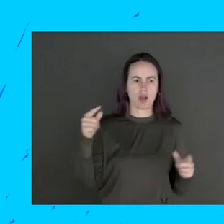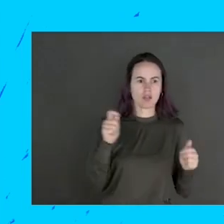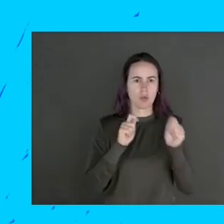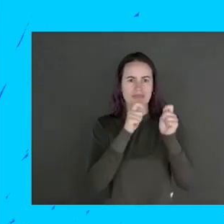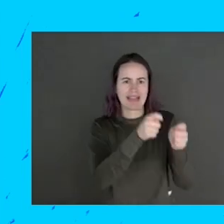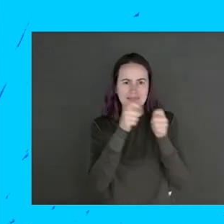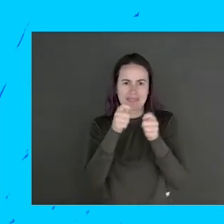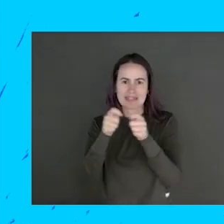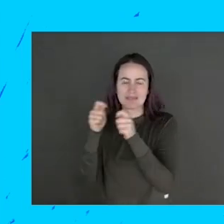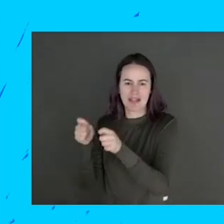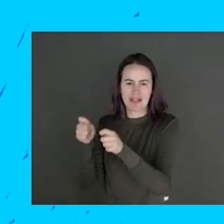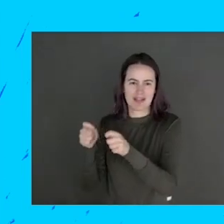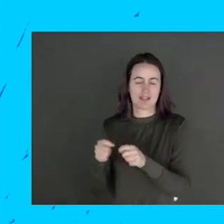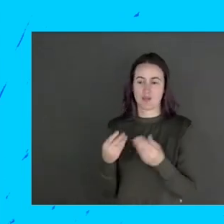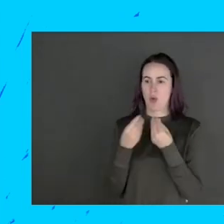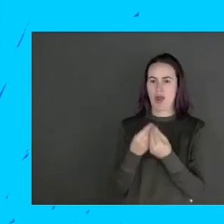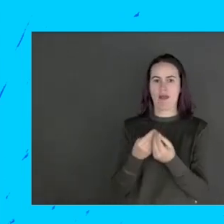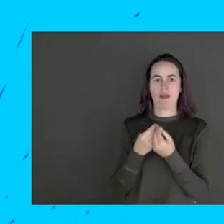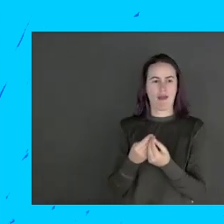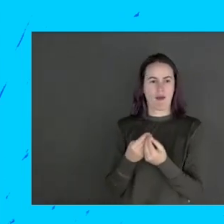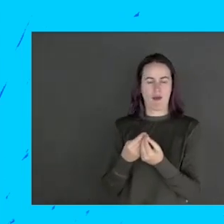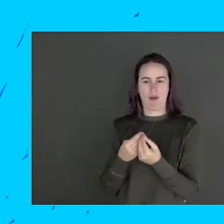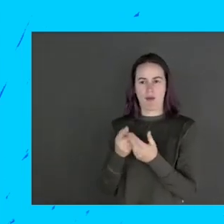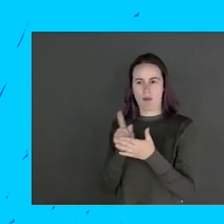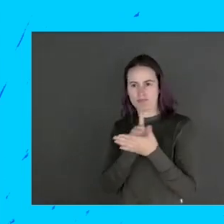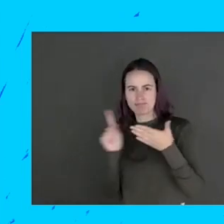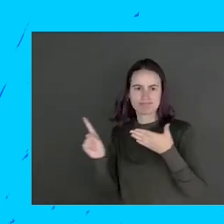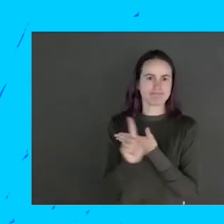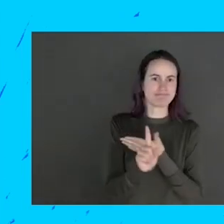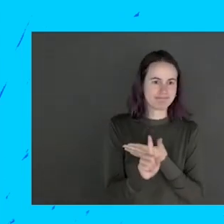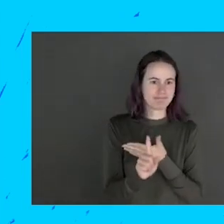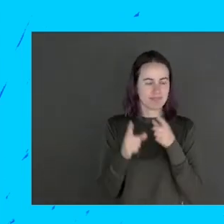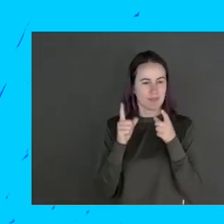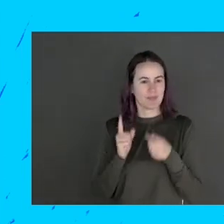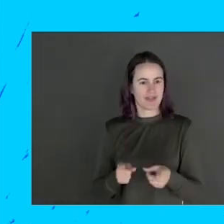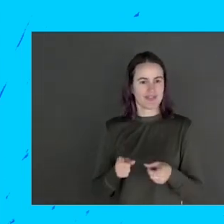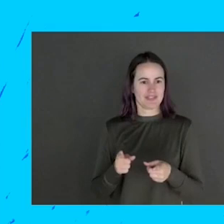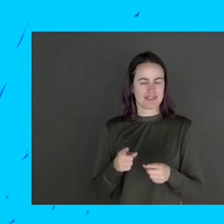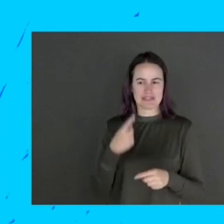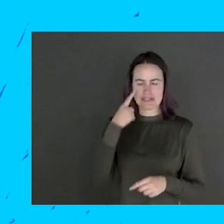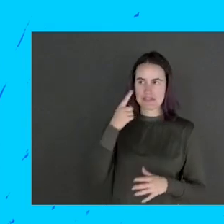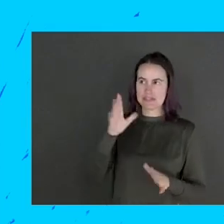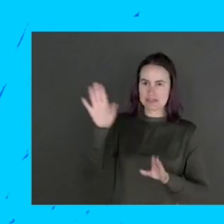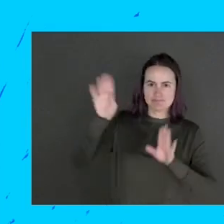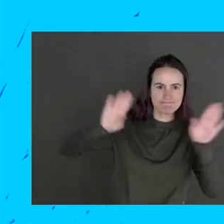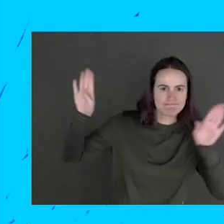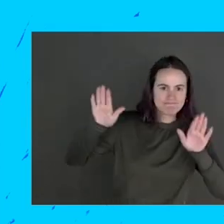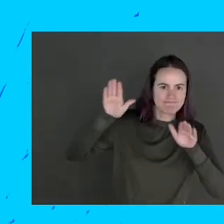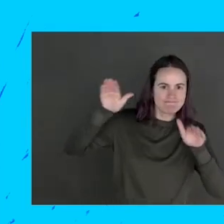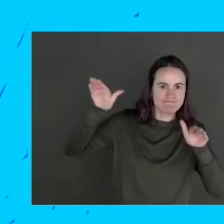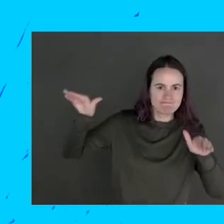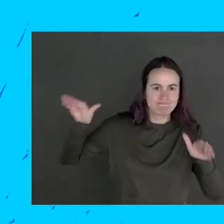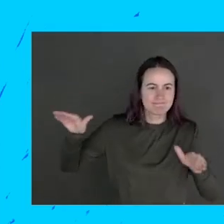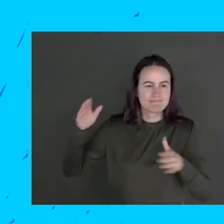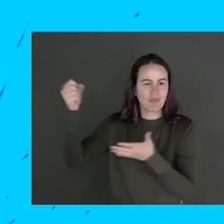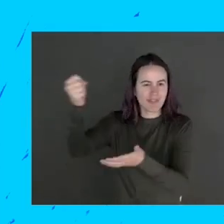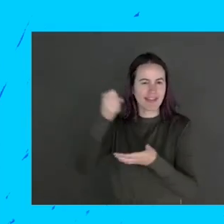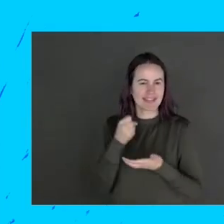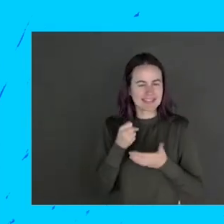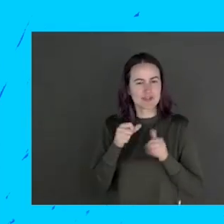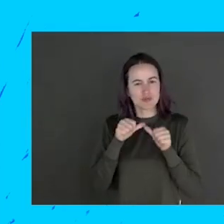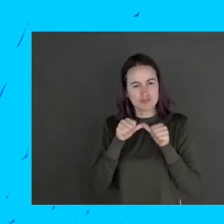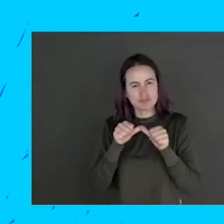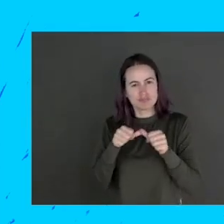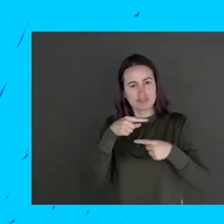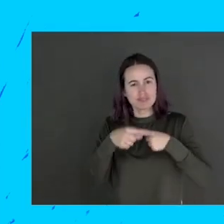position ourselves and be relevant in order to tap this financing so that we have sustained financing for